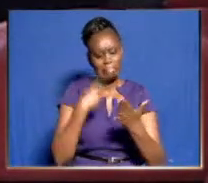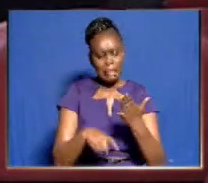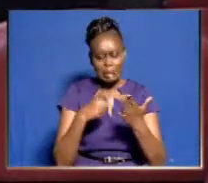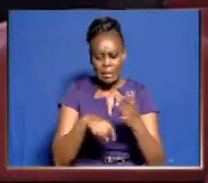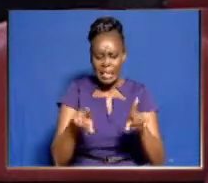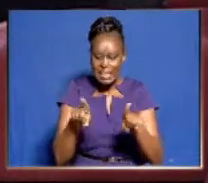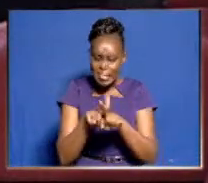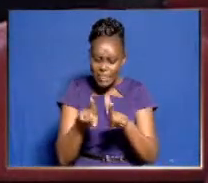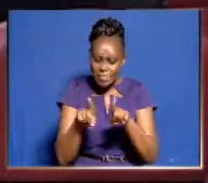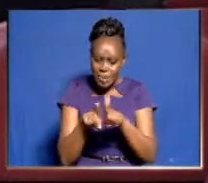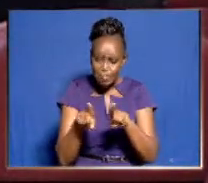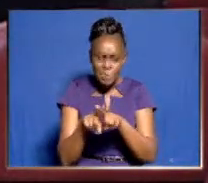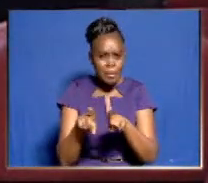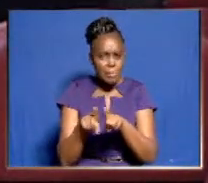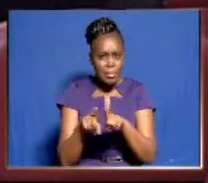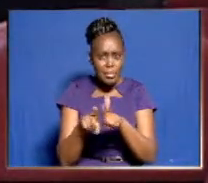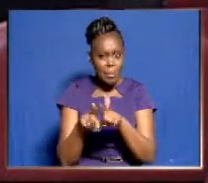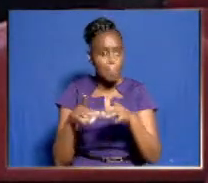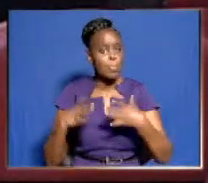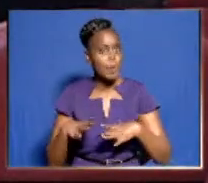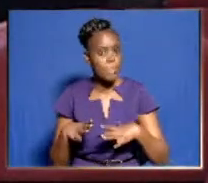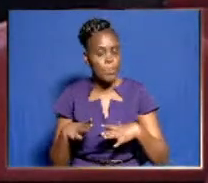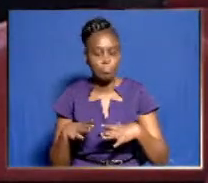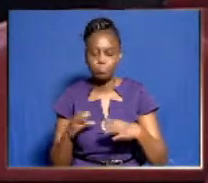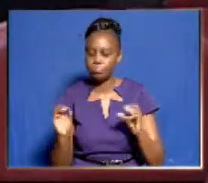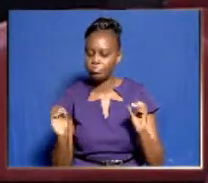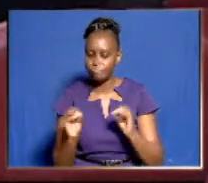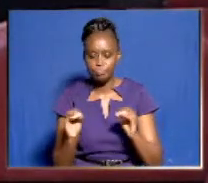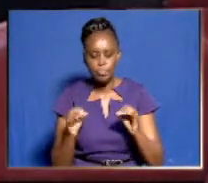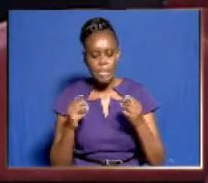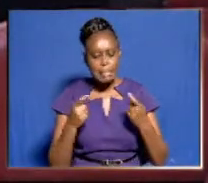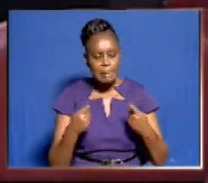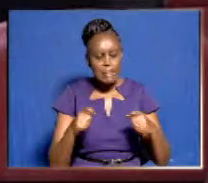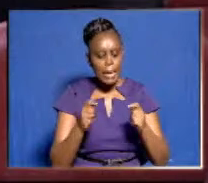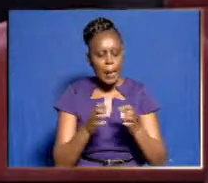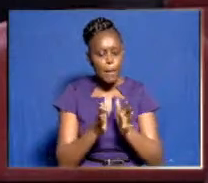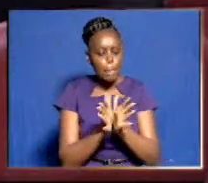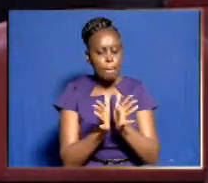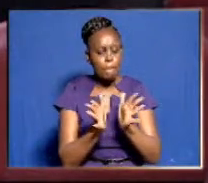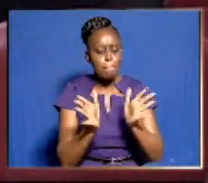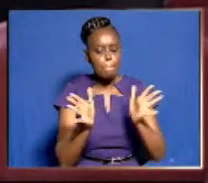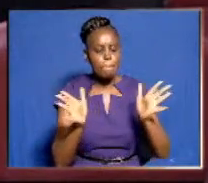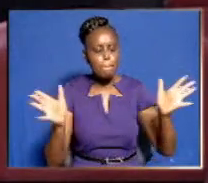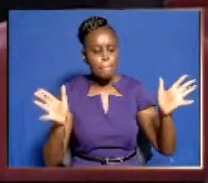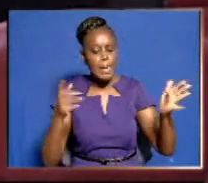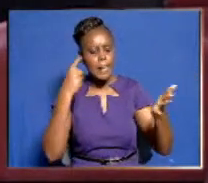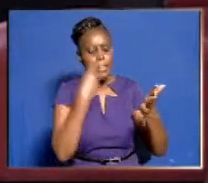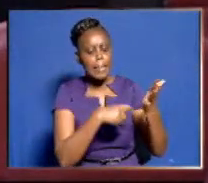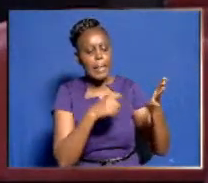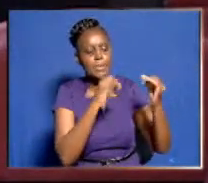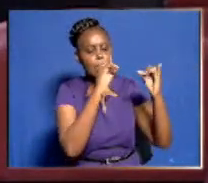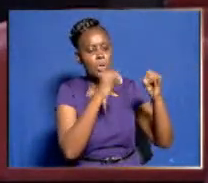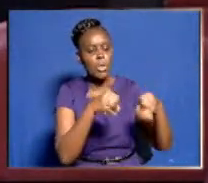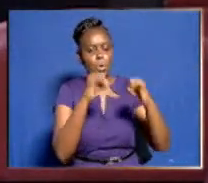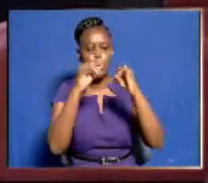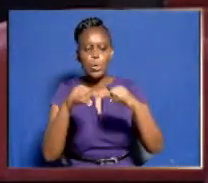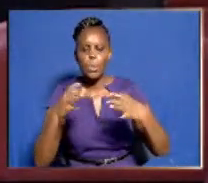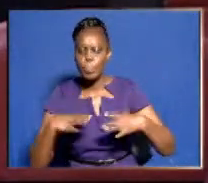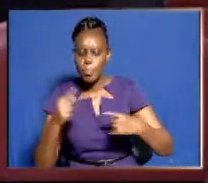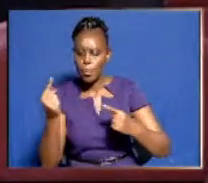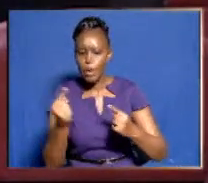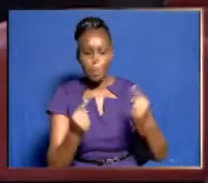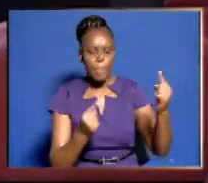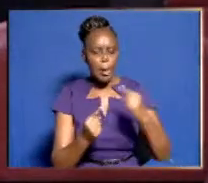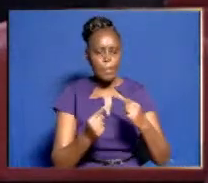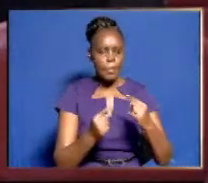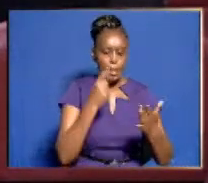same old culprits, but in trying to widen our tax base, finding new people and bringing them into the tax